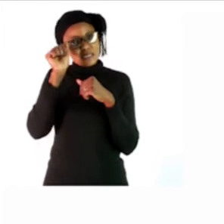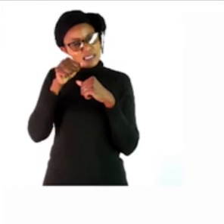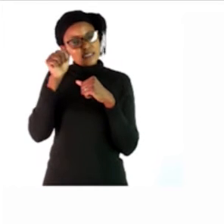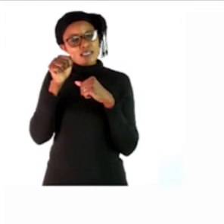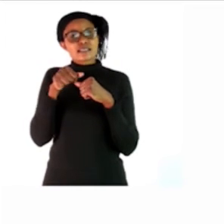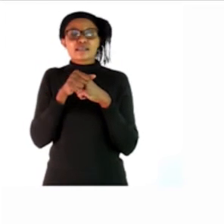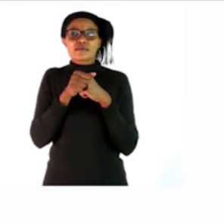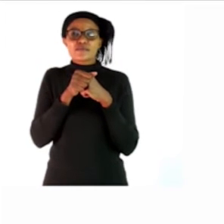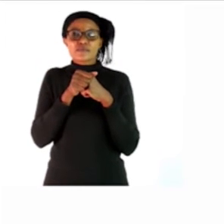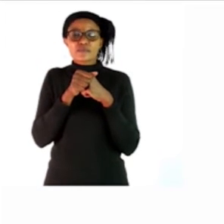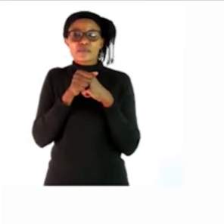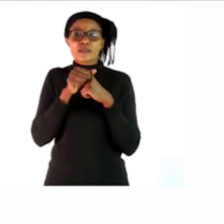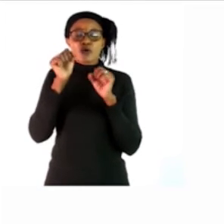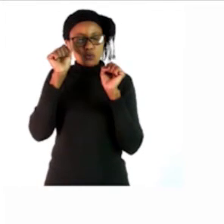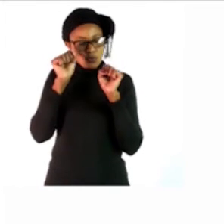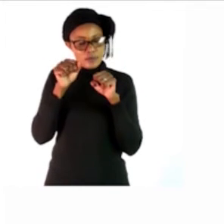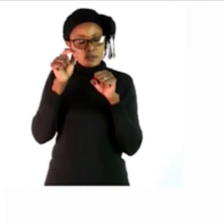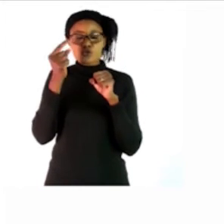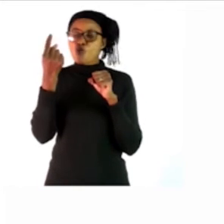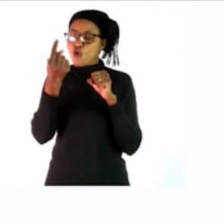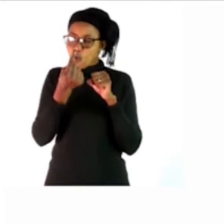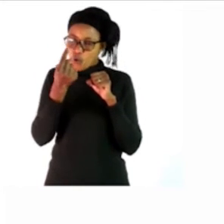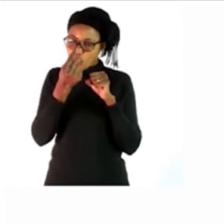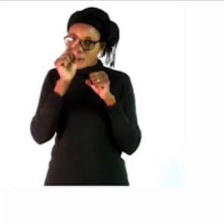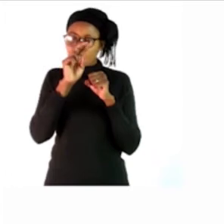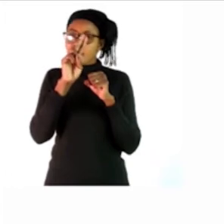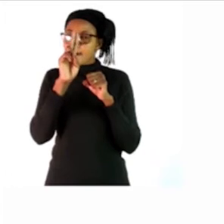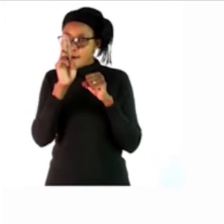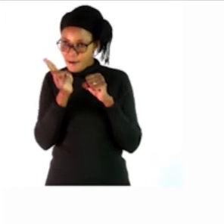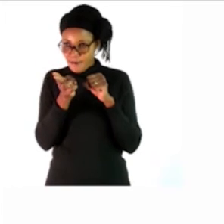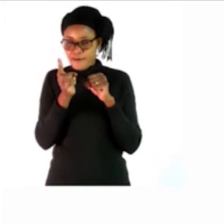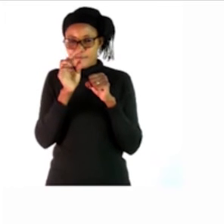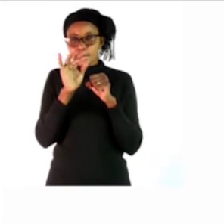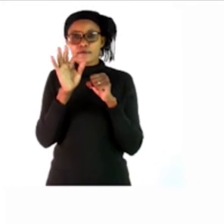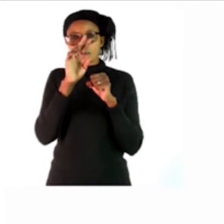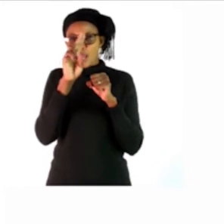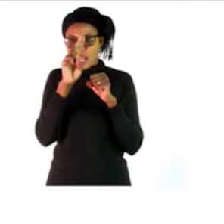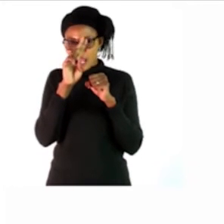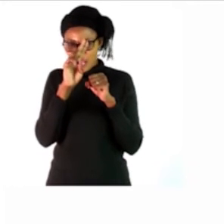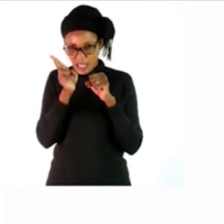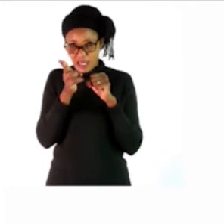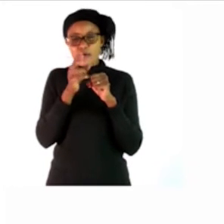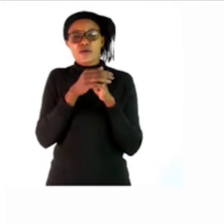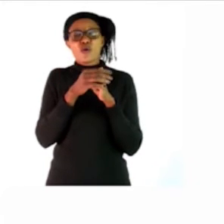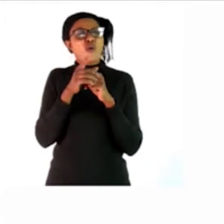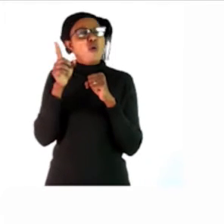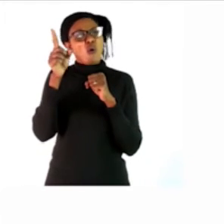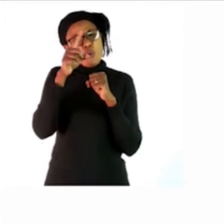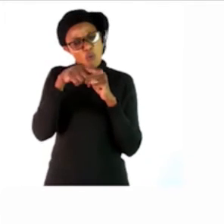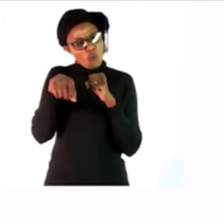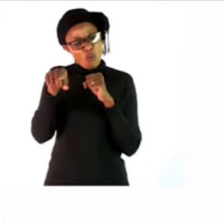Yes. So now you must circle only the H. You don't circle the whole